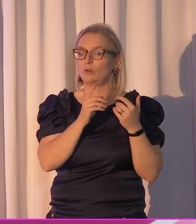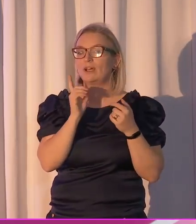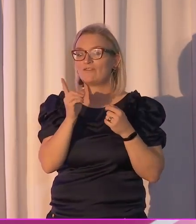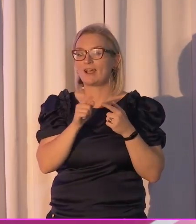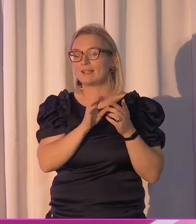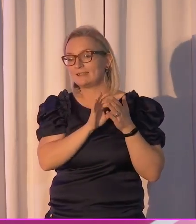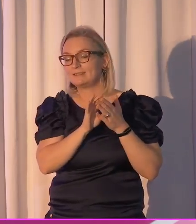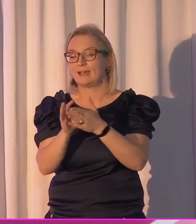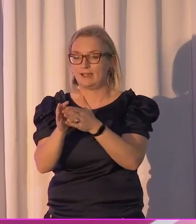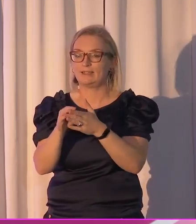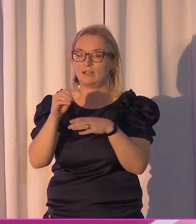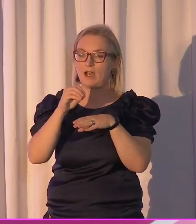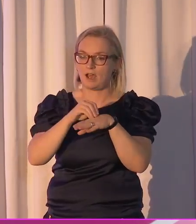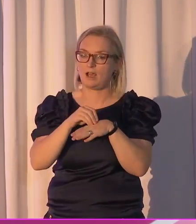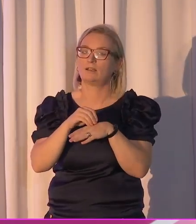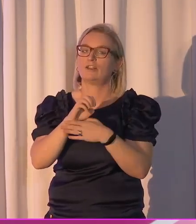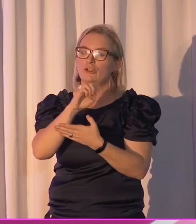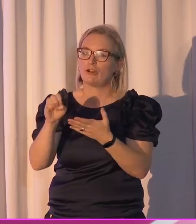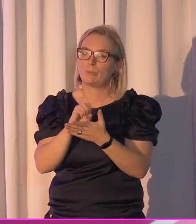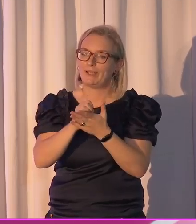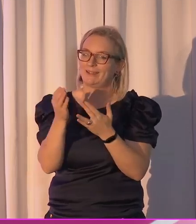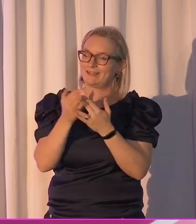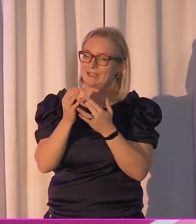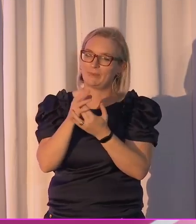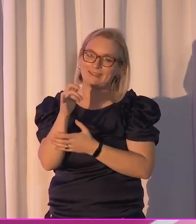the implementation of the European Accessibility Act.